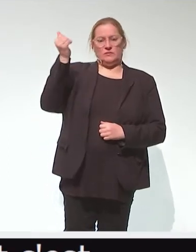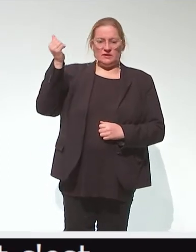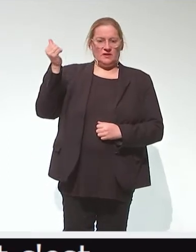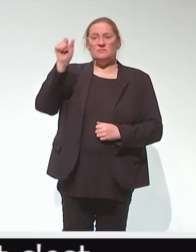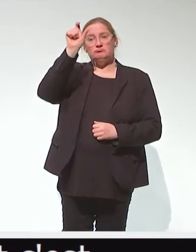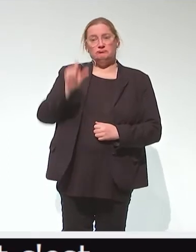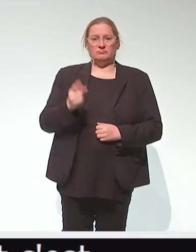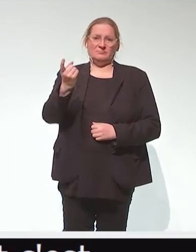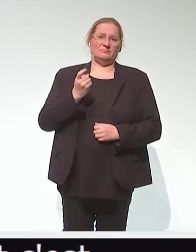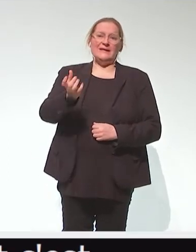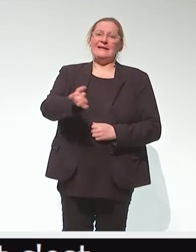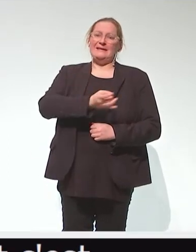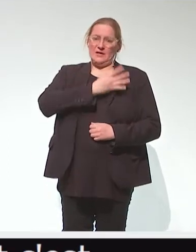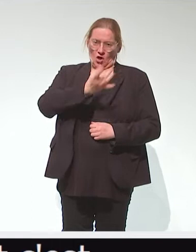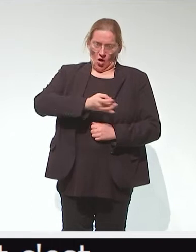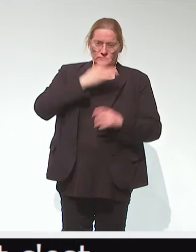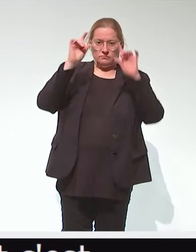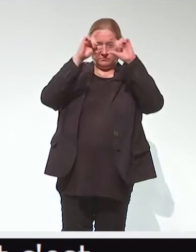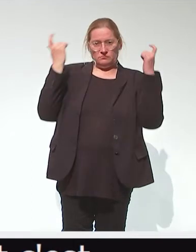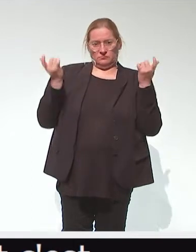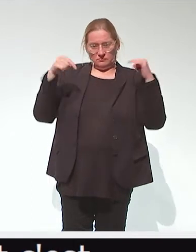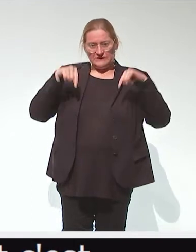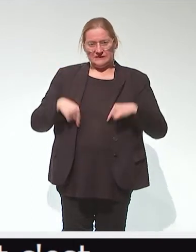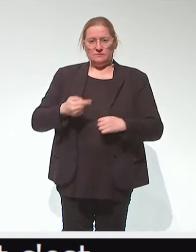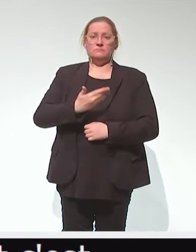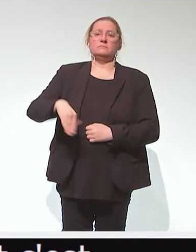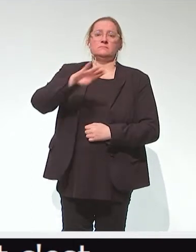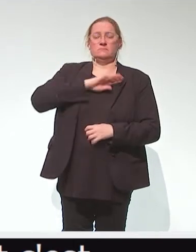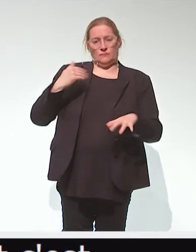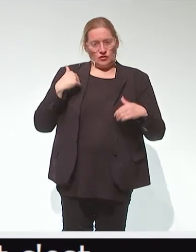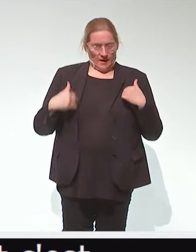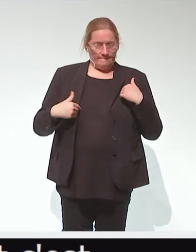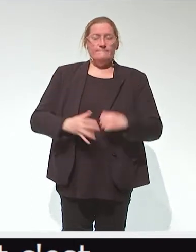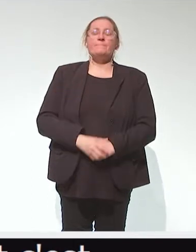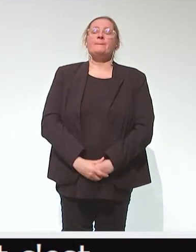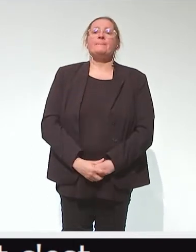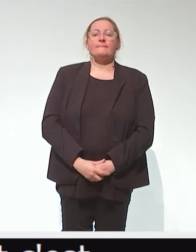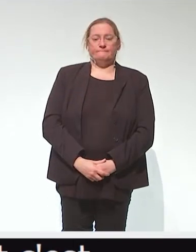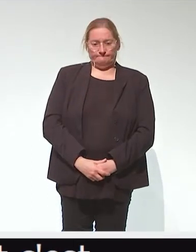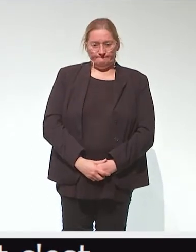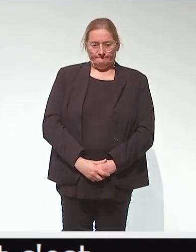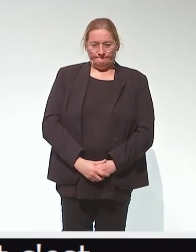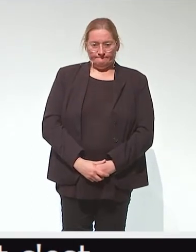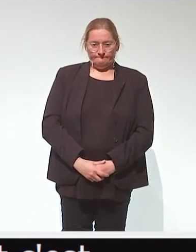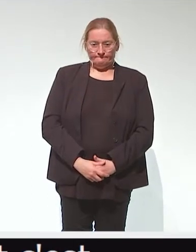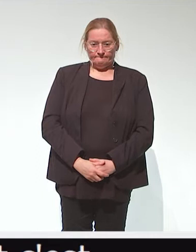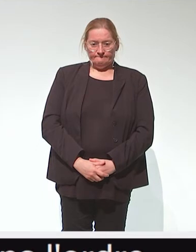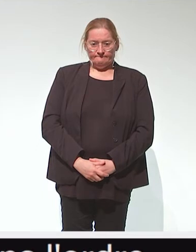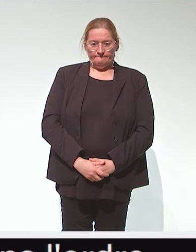First of all, Anne Habit from Ireland, where she's Minister in charge of Disability.